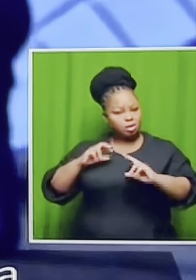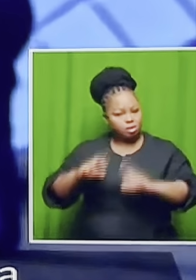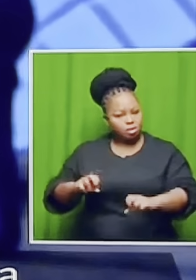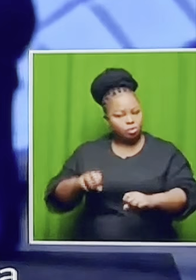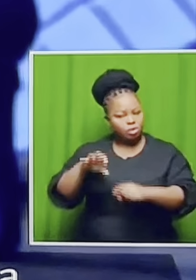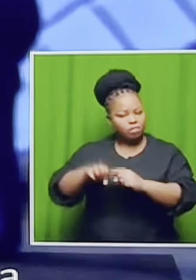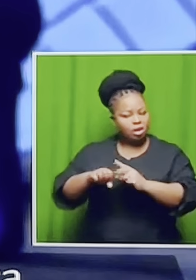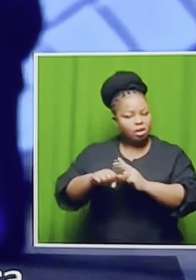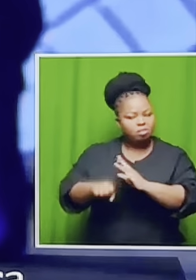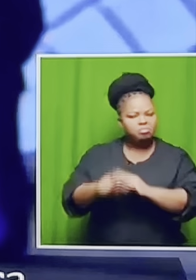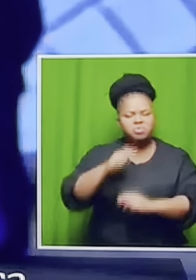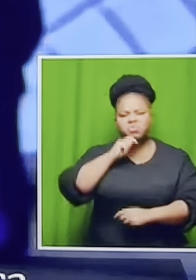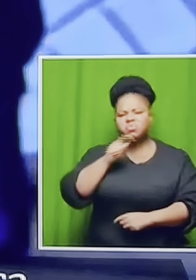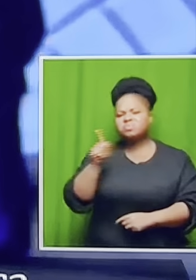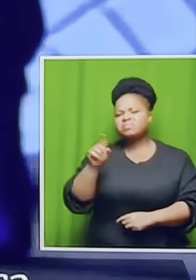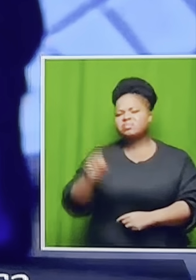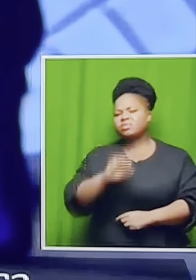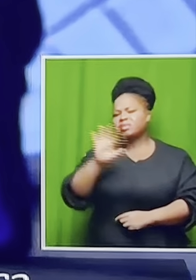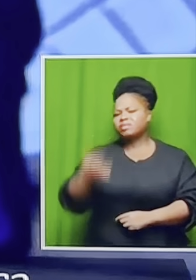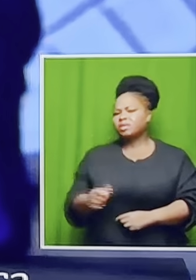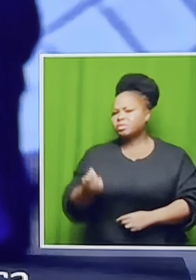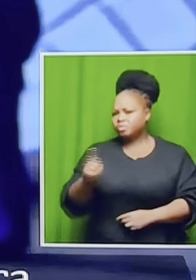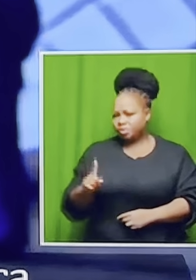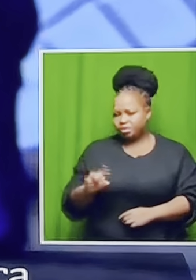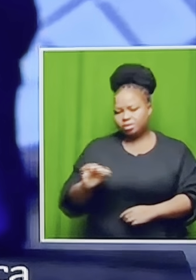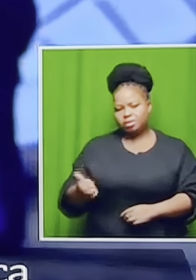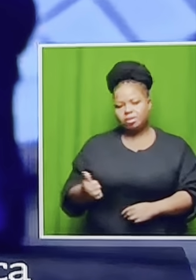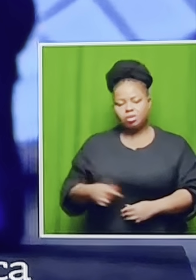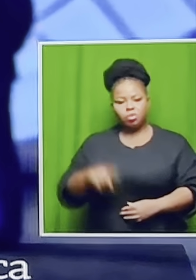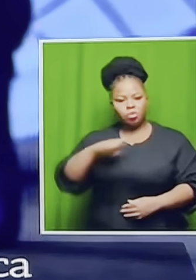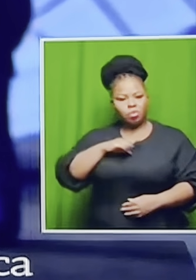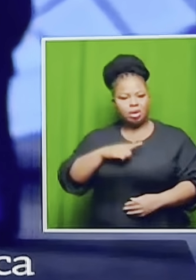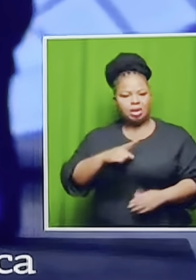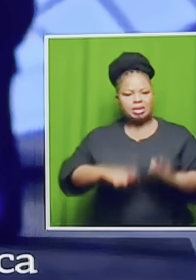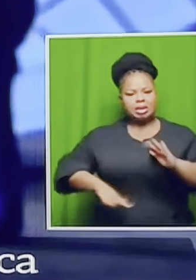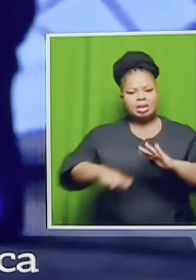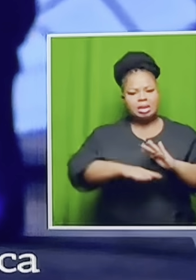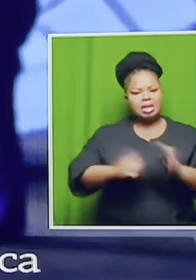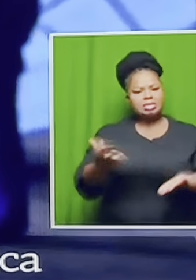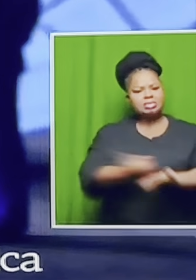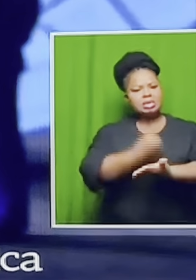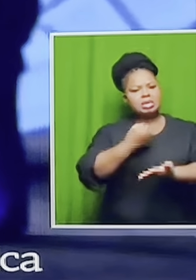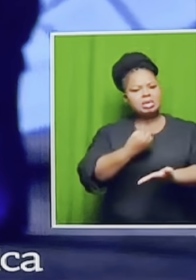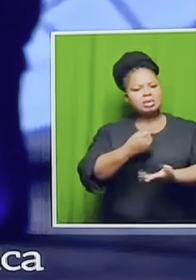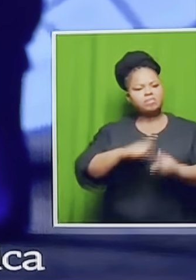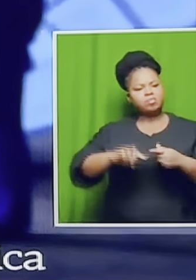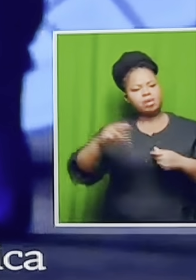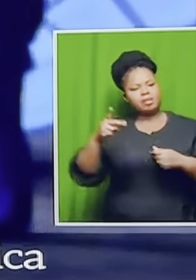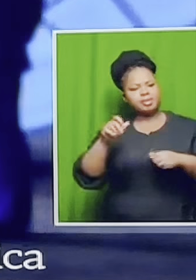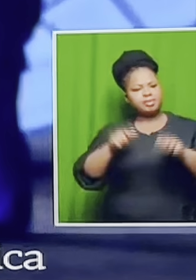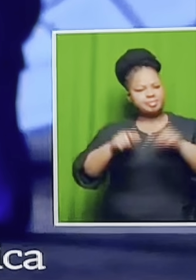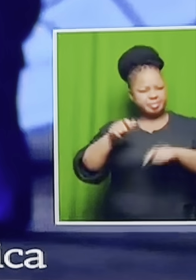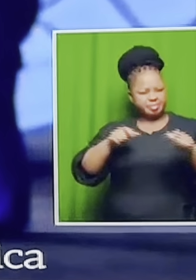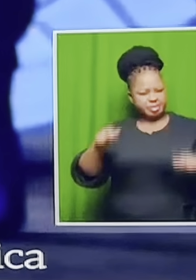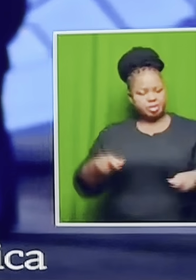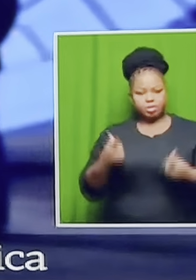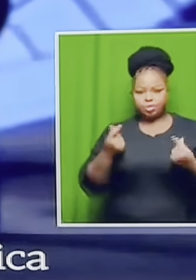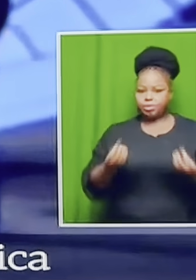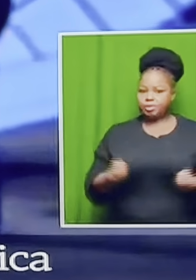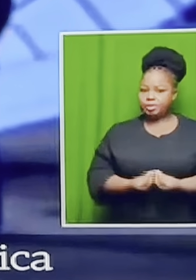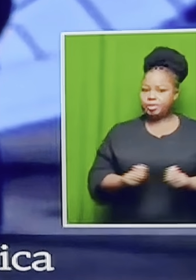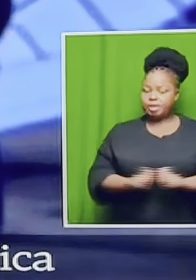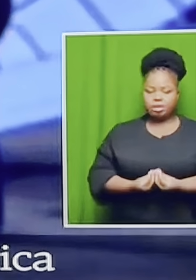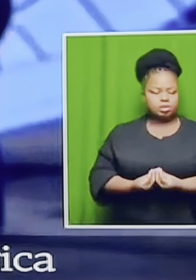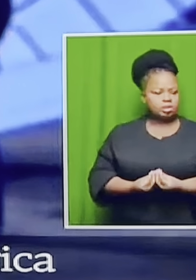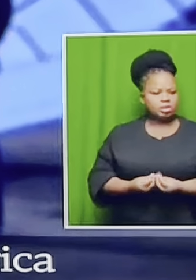out what South Africa is doing, they're taking away land, they're confiscating land, and actually they're doing things that are